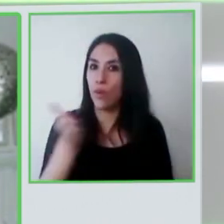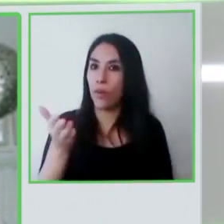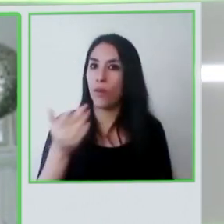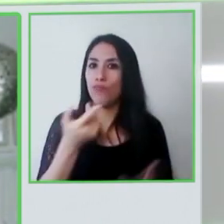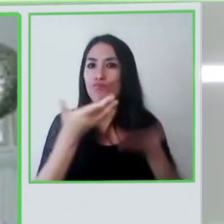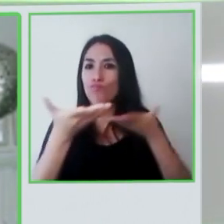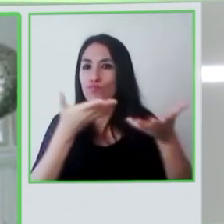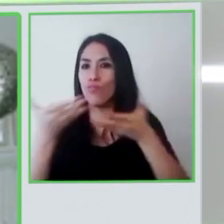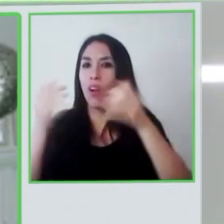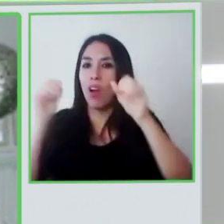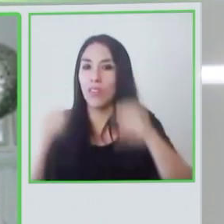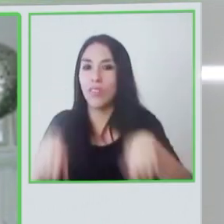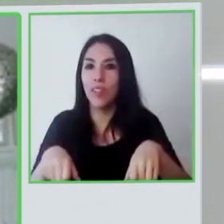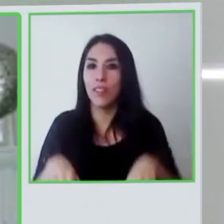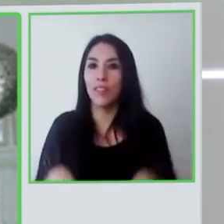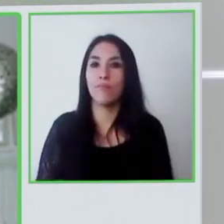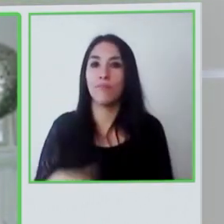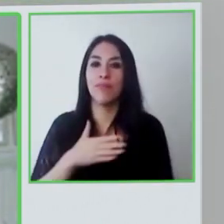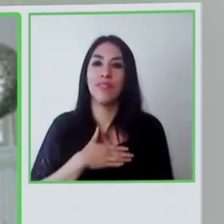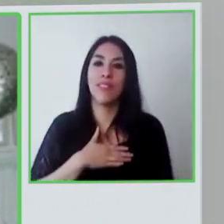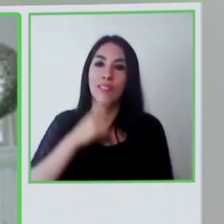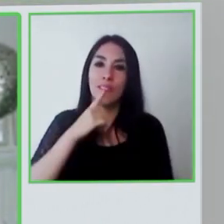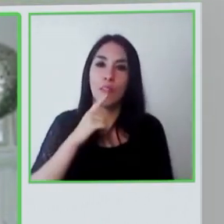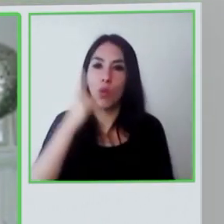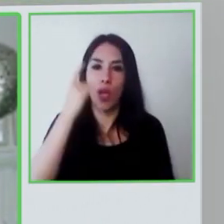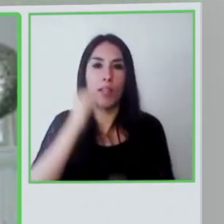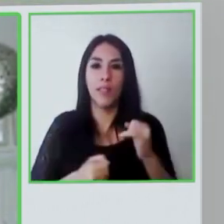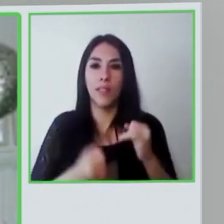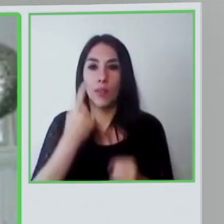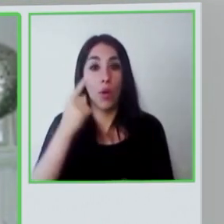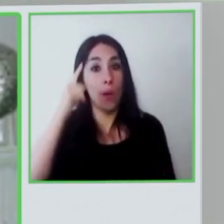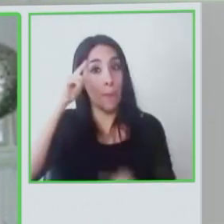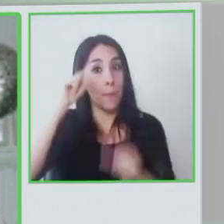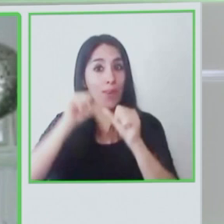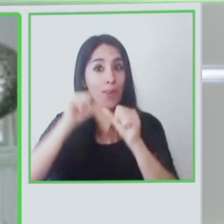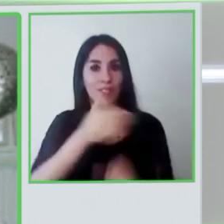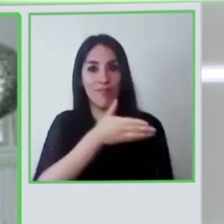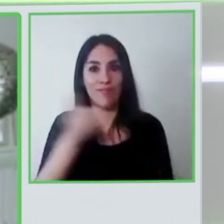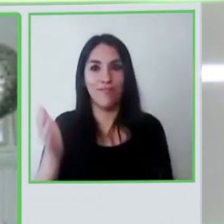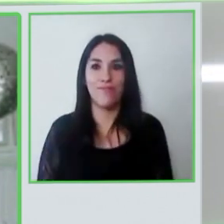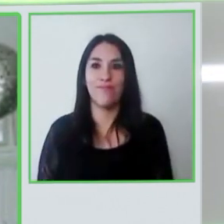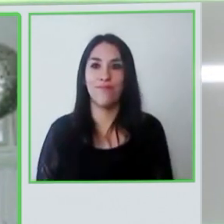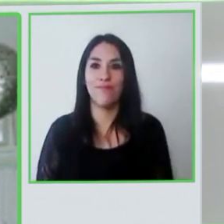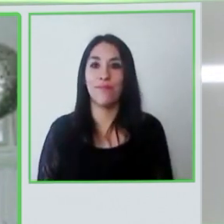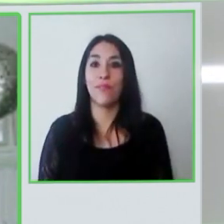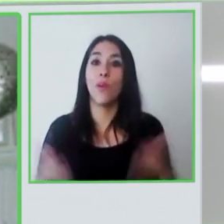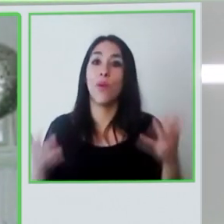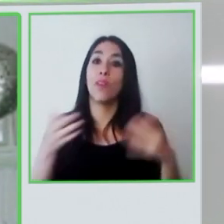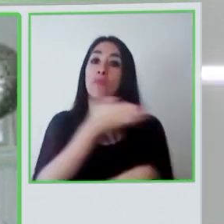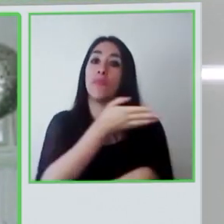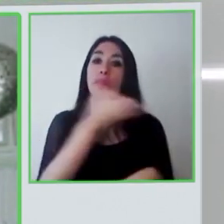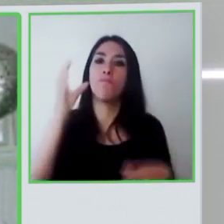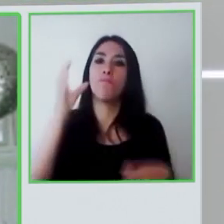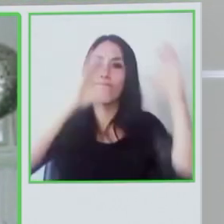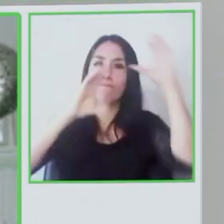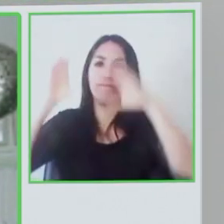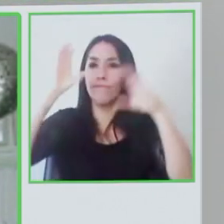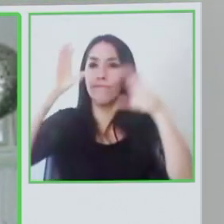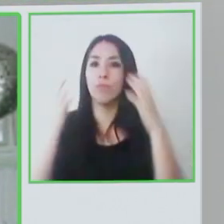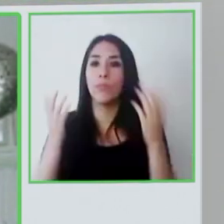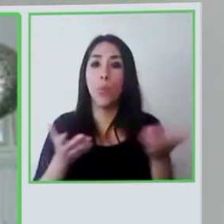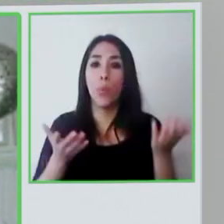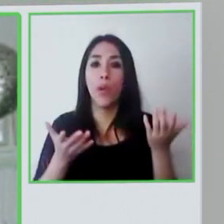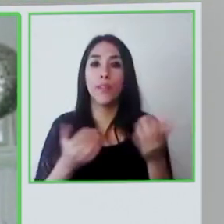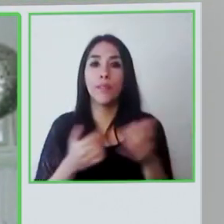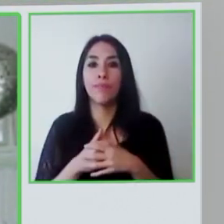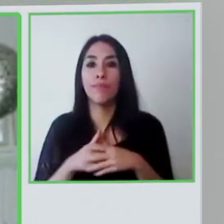To finish, of course, I wanted to remind you that many of you are going to be looking for and how to use,